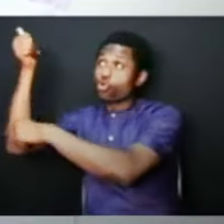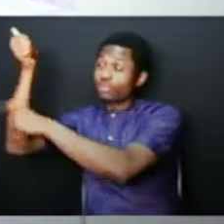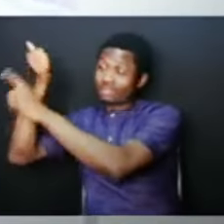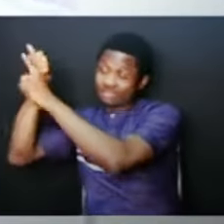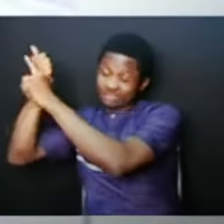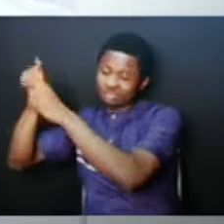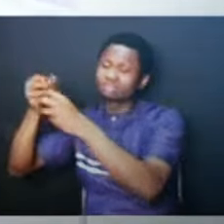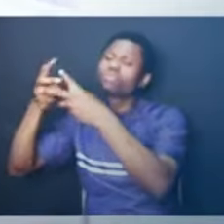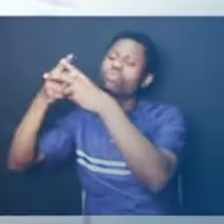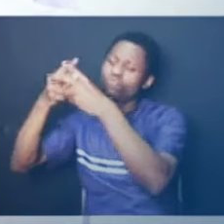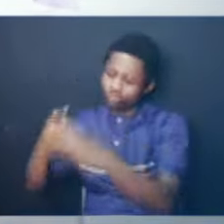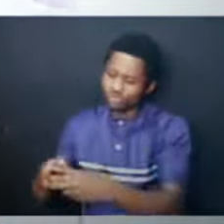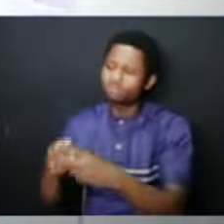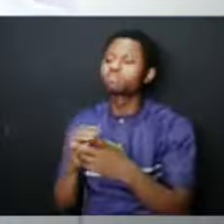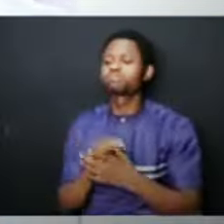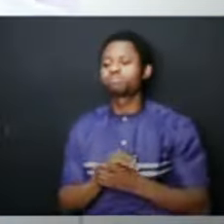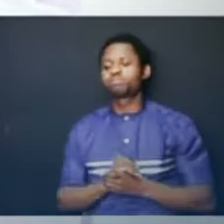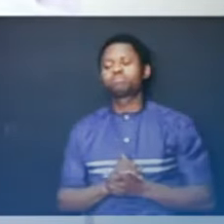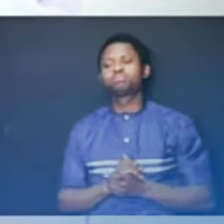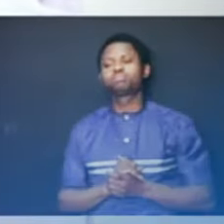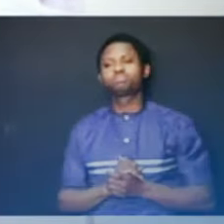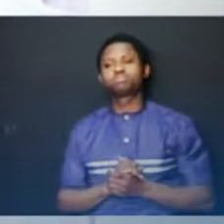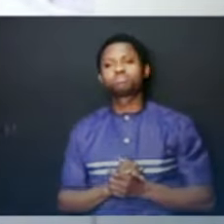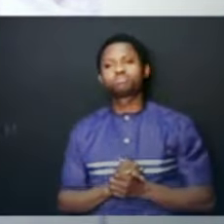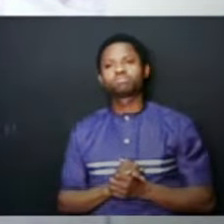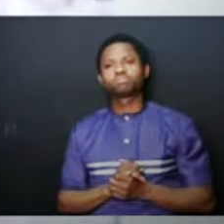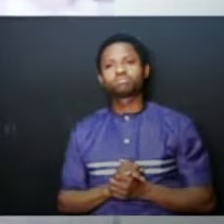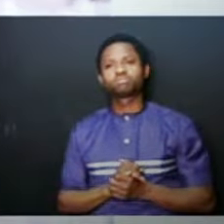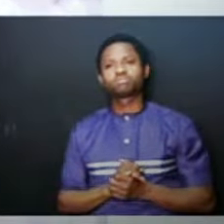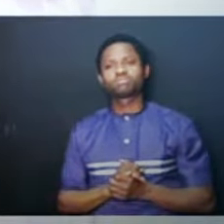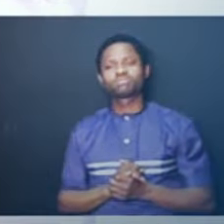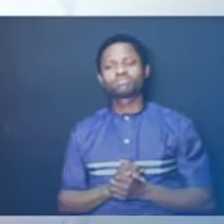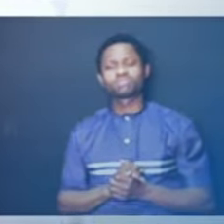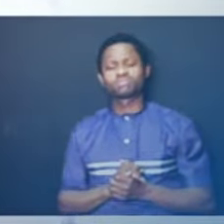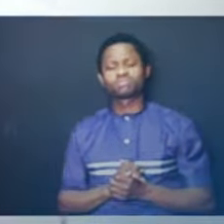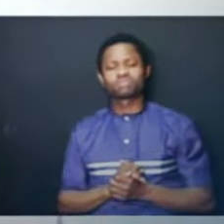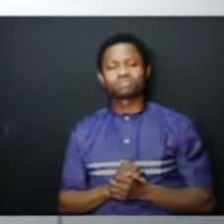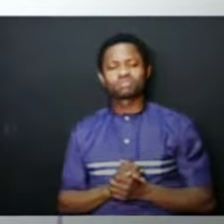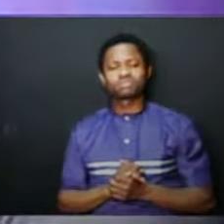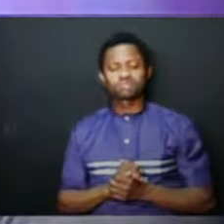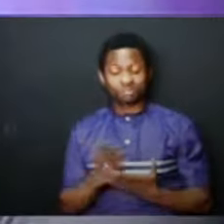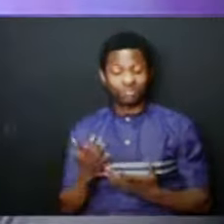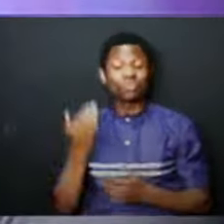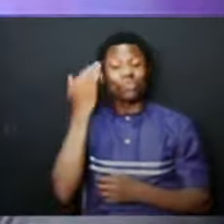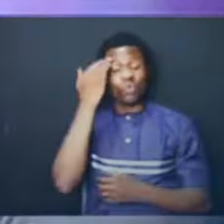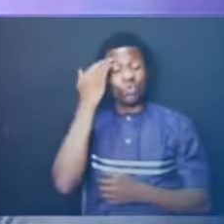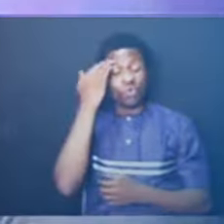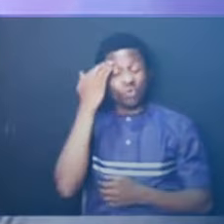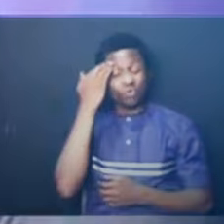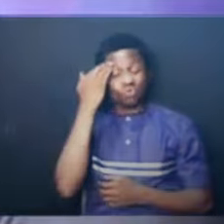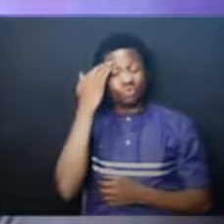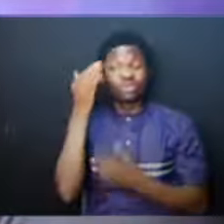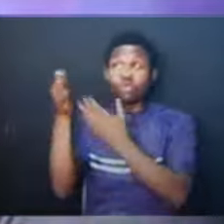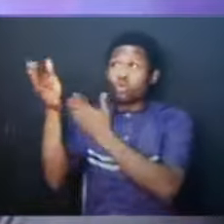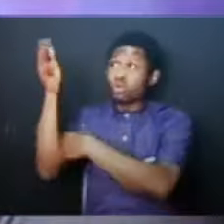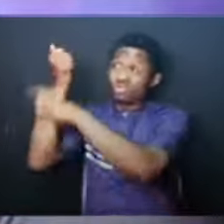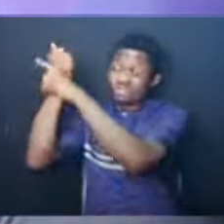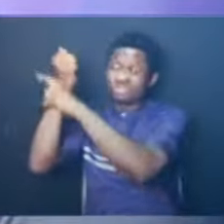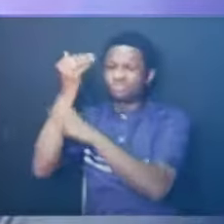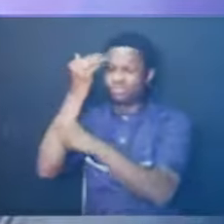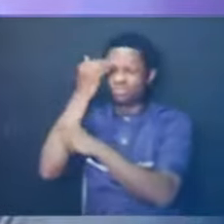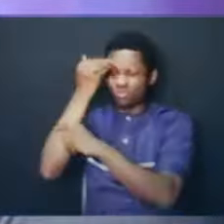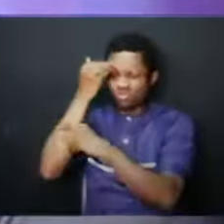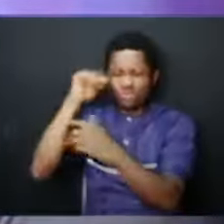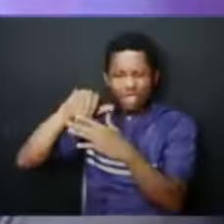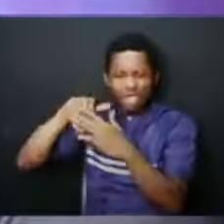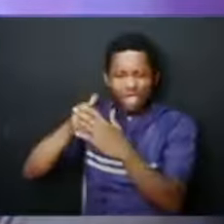weighed by the Lord. You see, even God knows the degree of wickedness in an